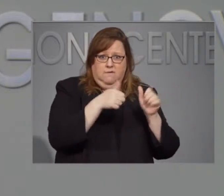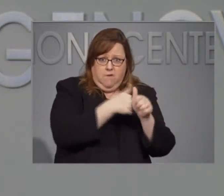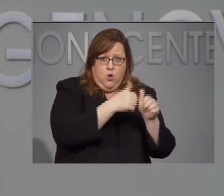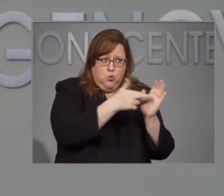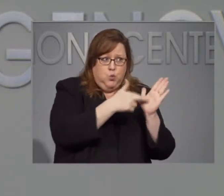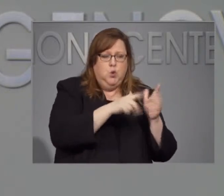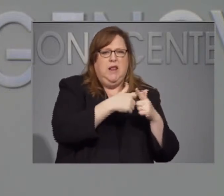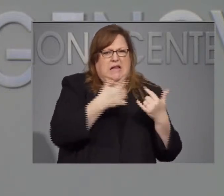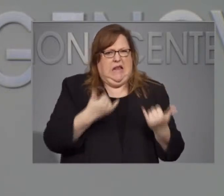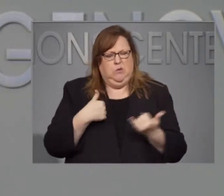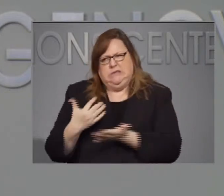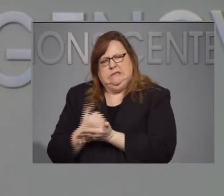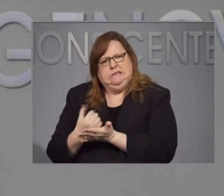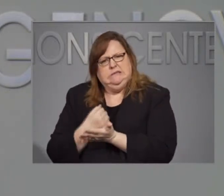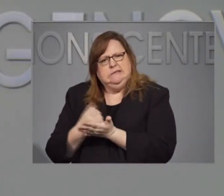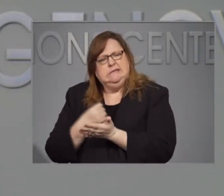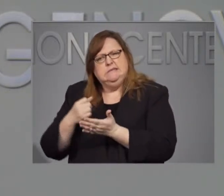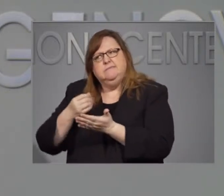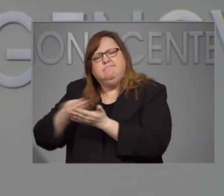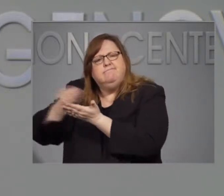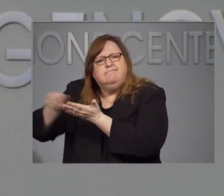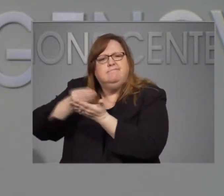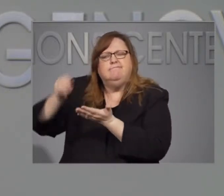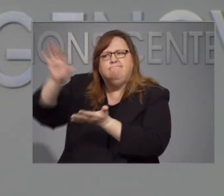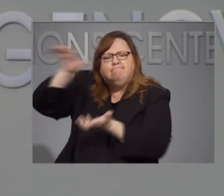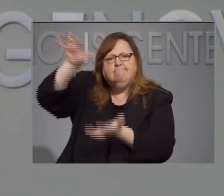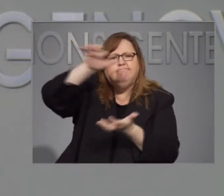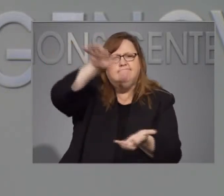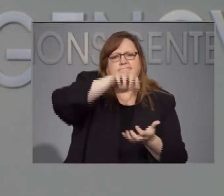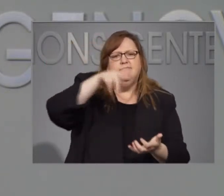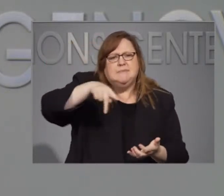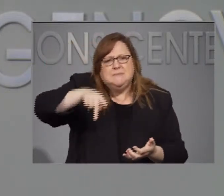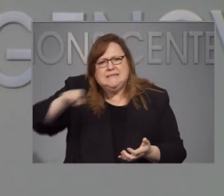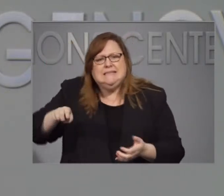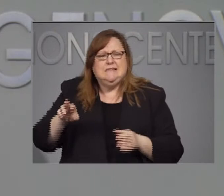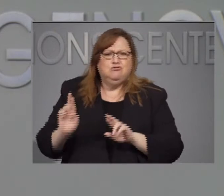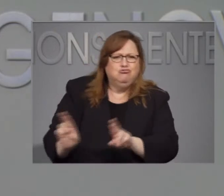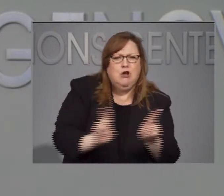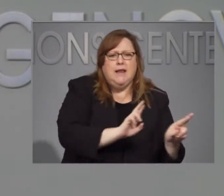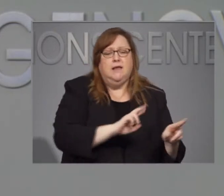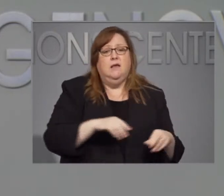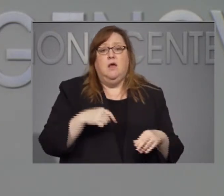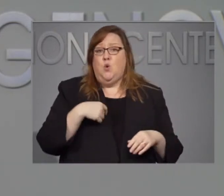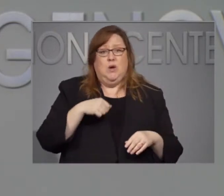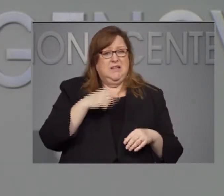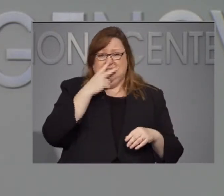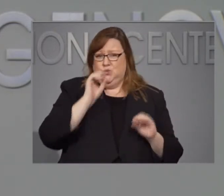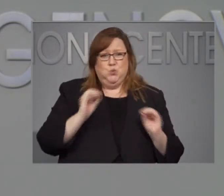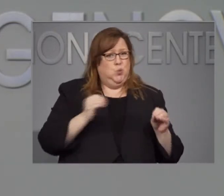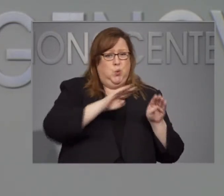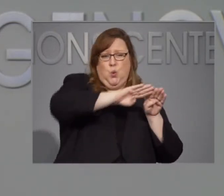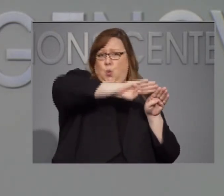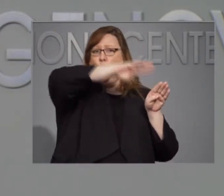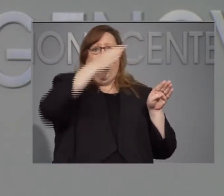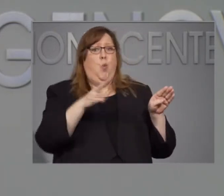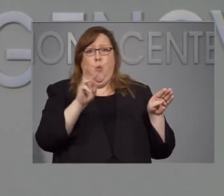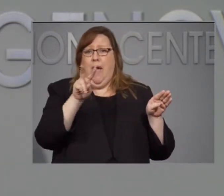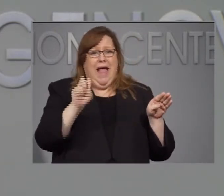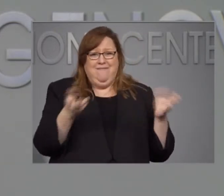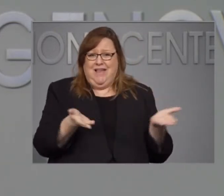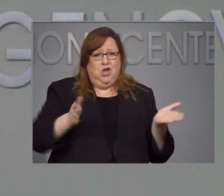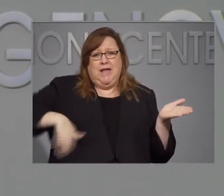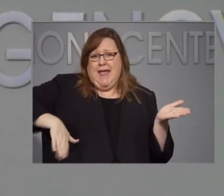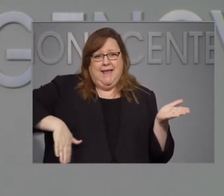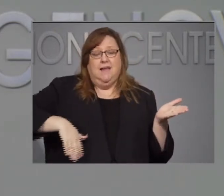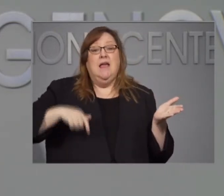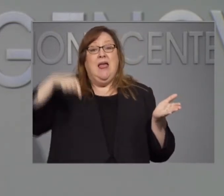But we did not see an early spike or a surge, and that was a good thing in our state. And I actually think this is our first